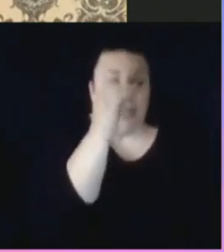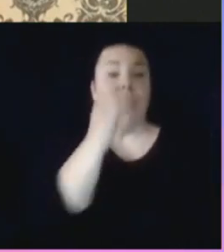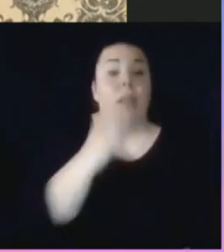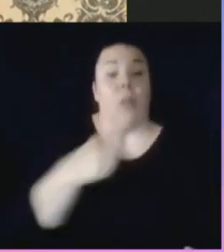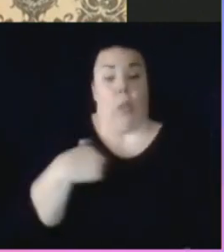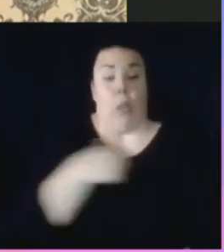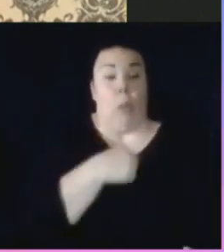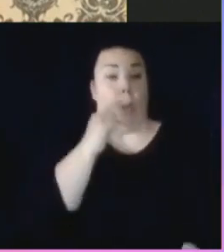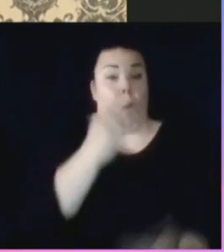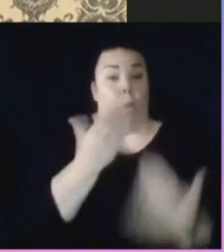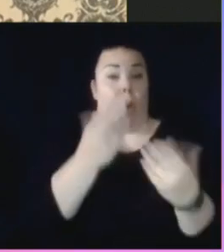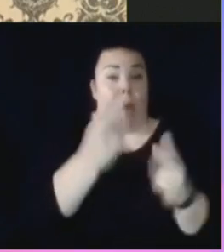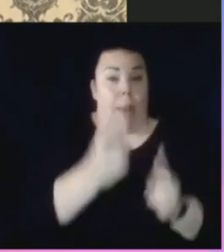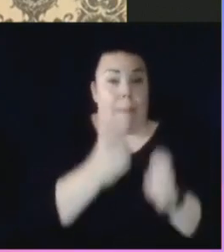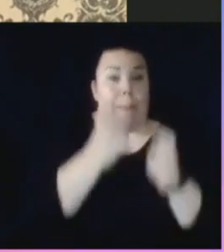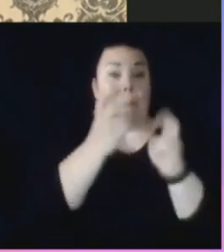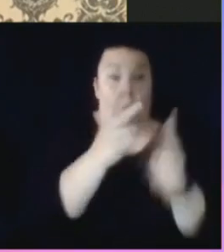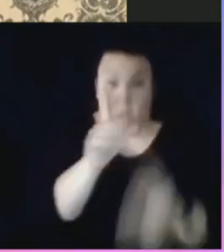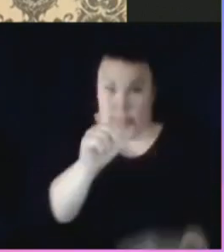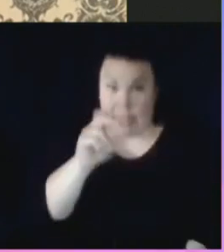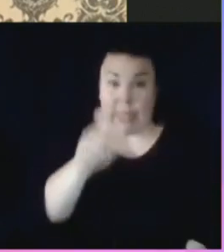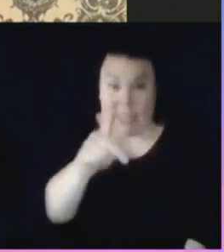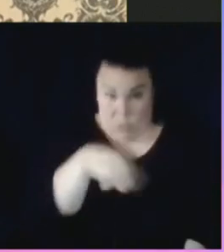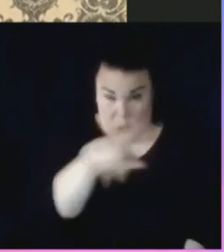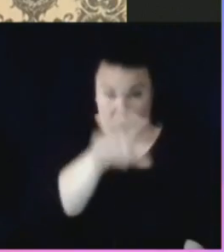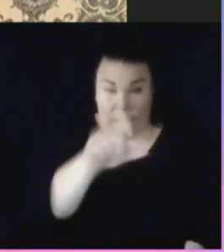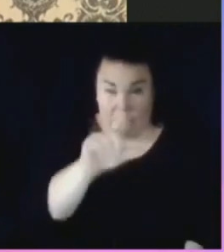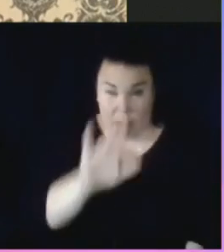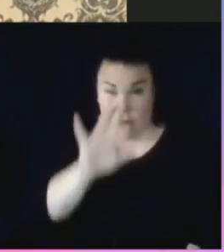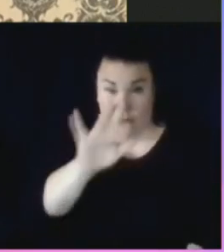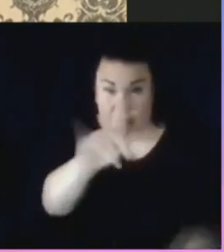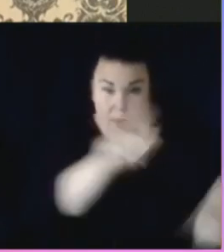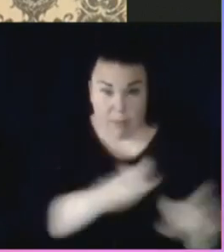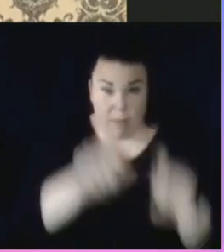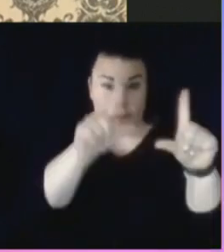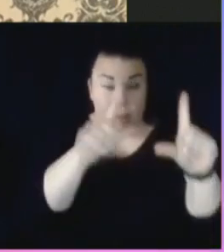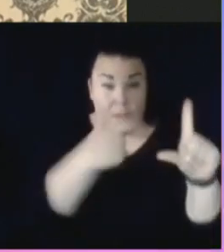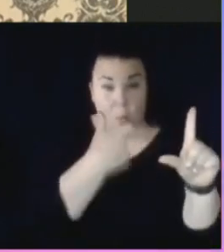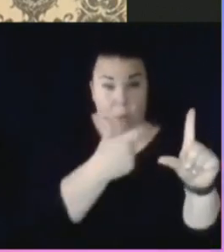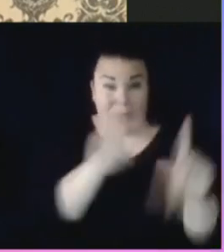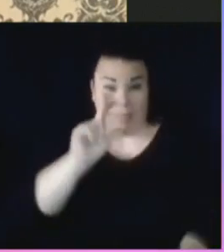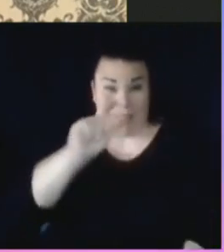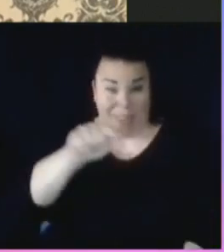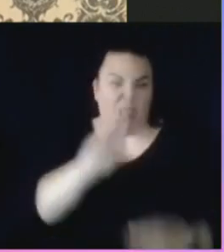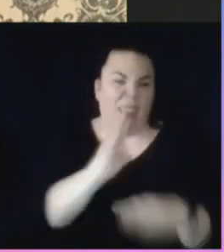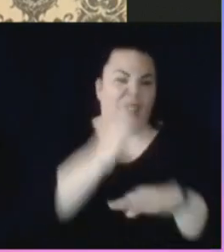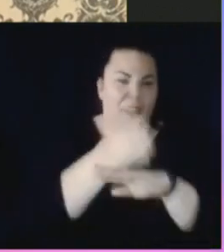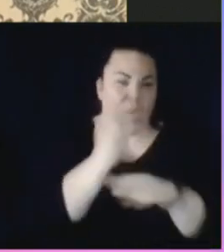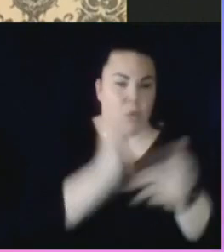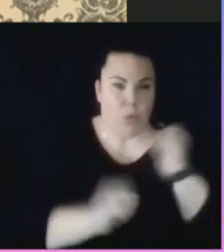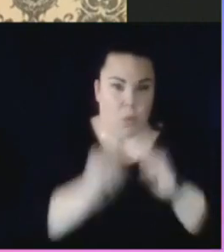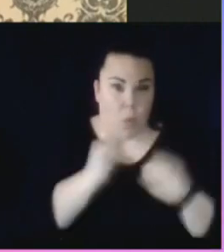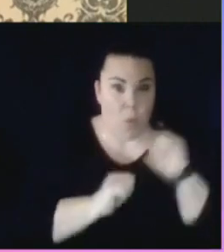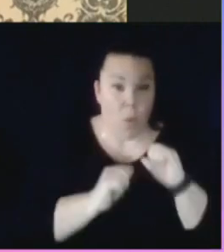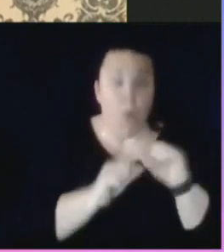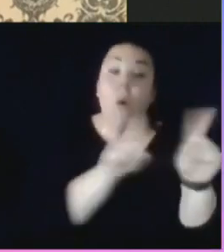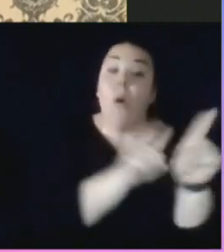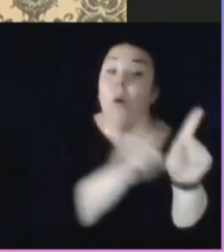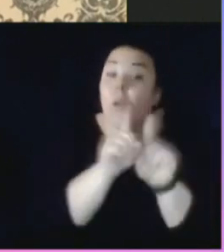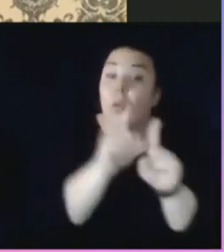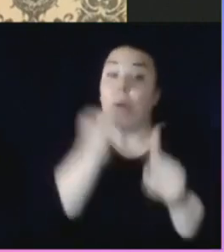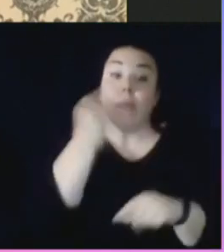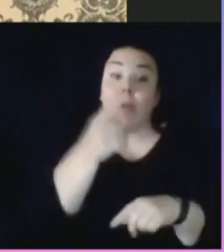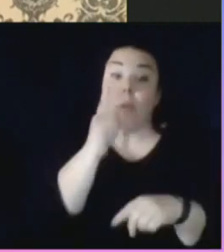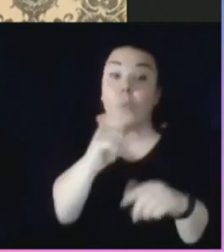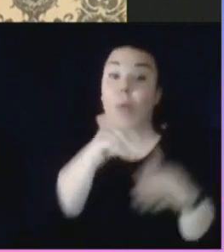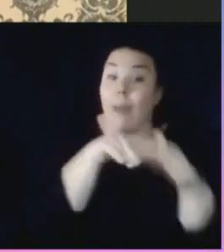link to it so that you can view it later, right at the end of the show. And then if you also go to our Facebook page, you